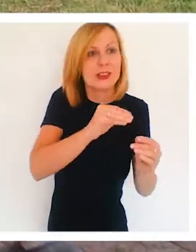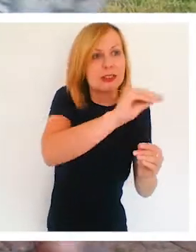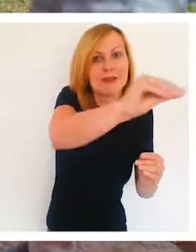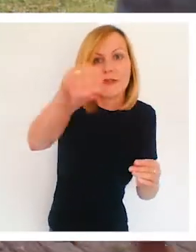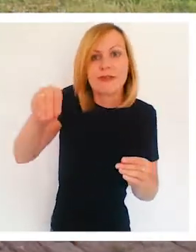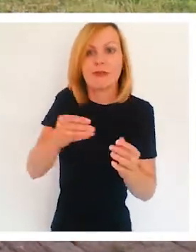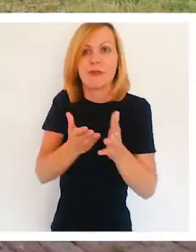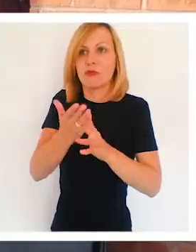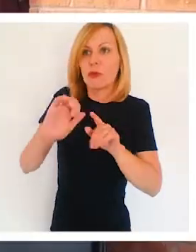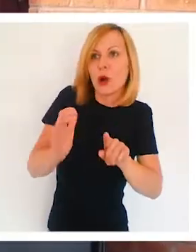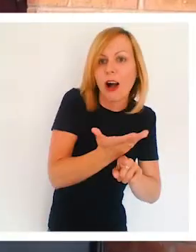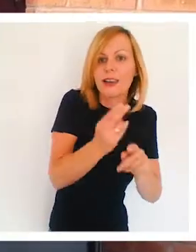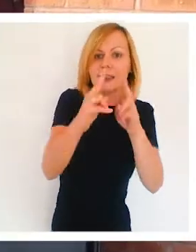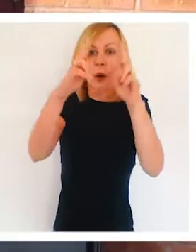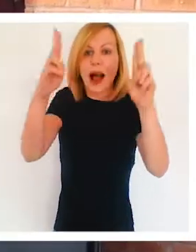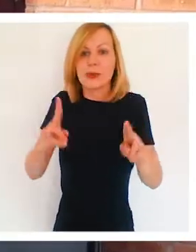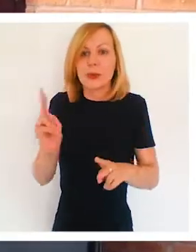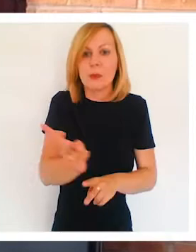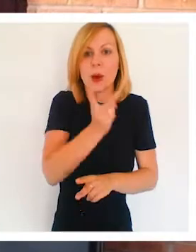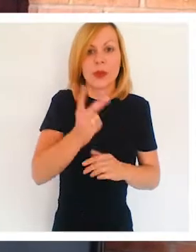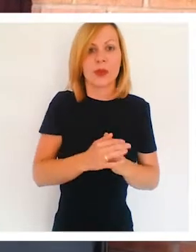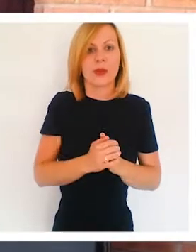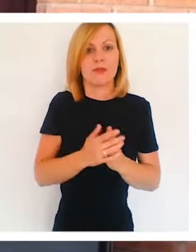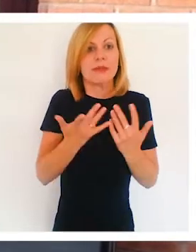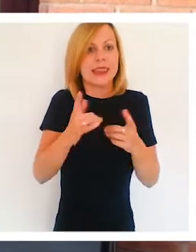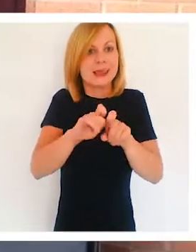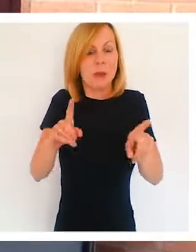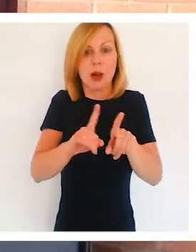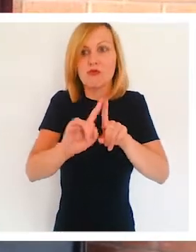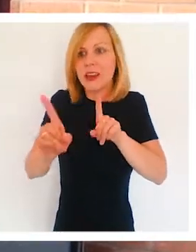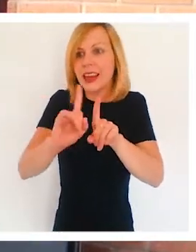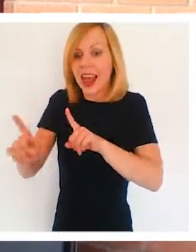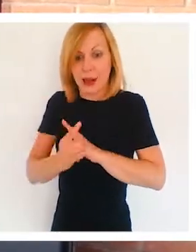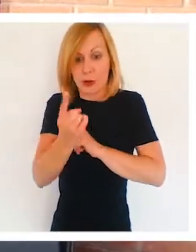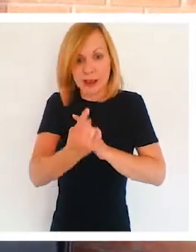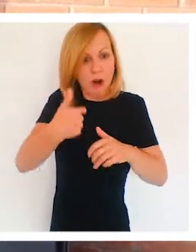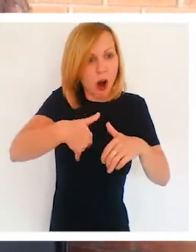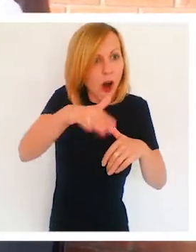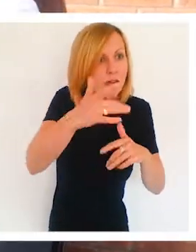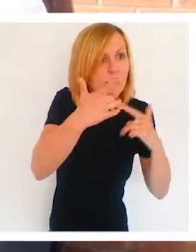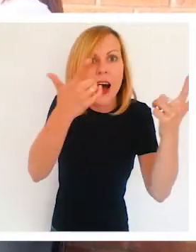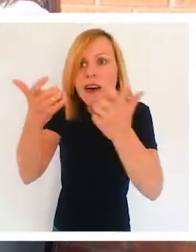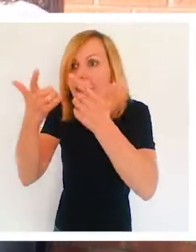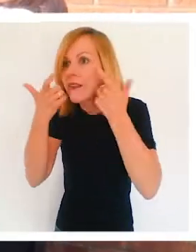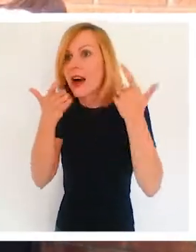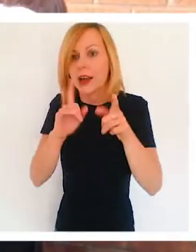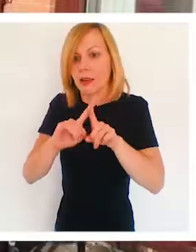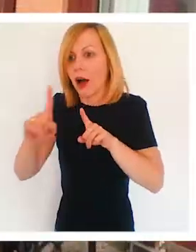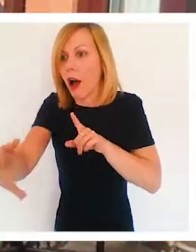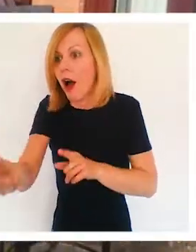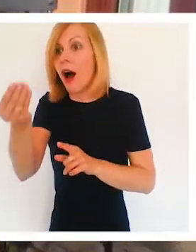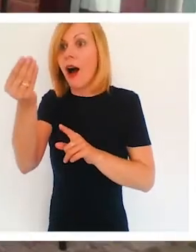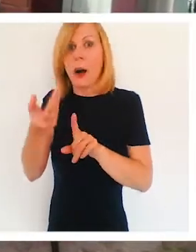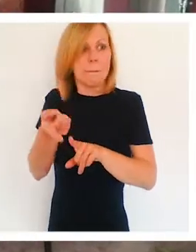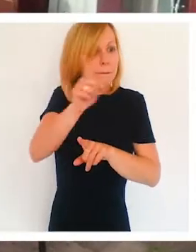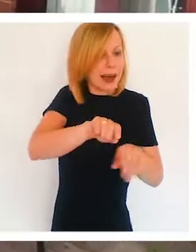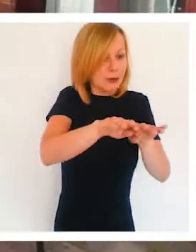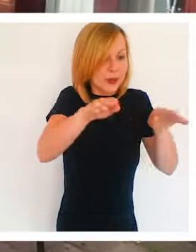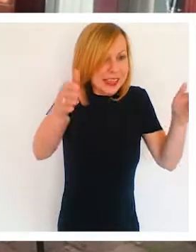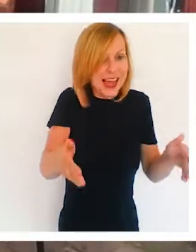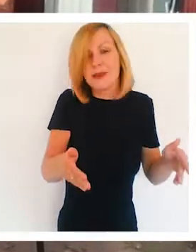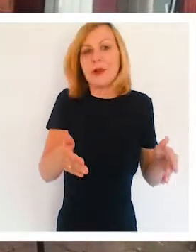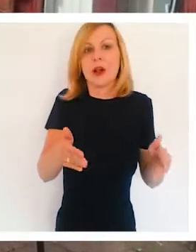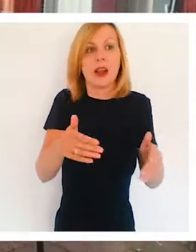house. Then, in a relay-like fashion, search for each piece. Once you've found one, take it back to the table and then go search for the